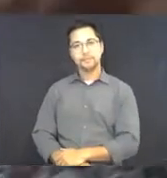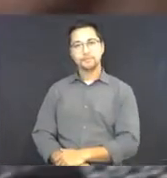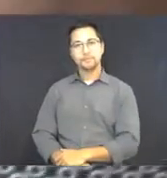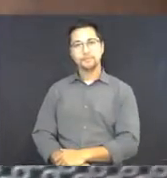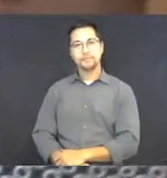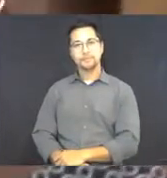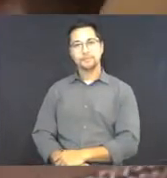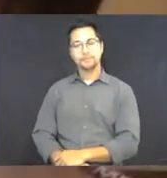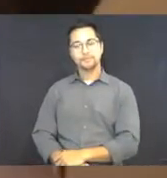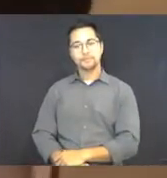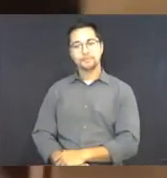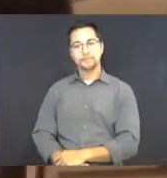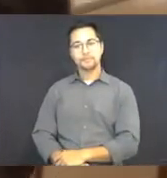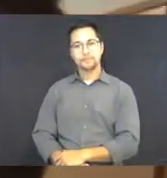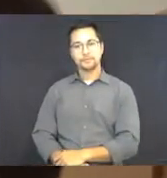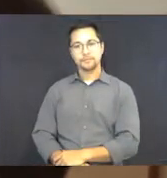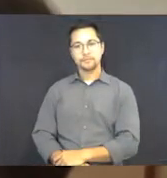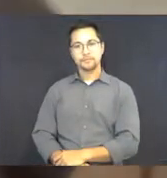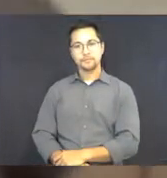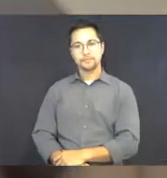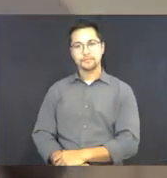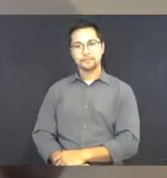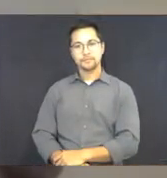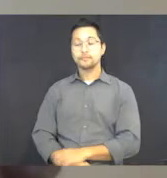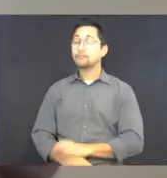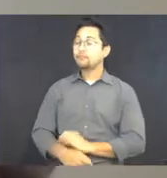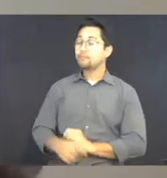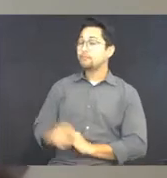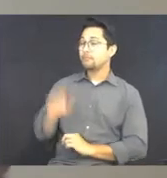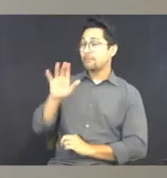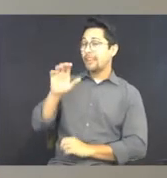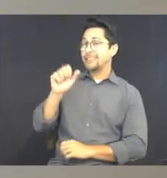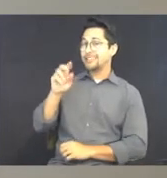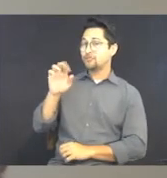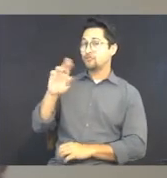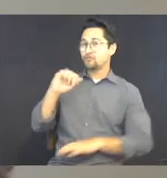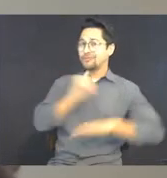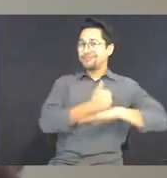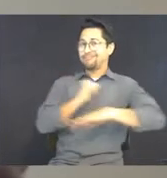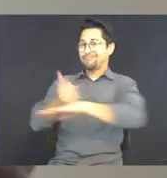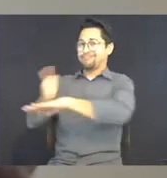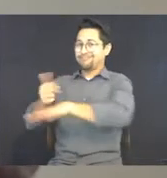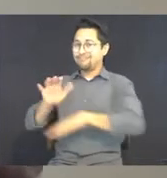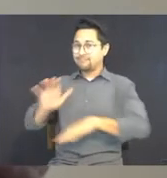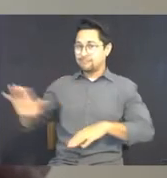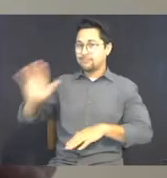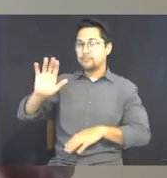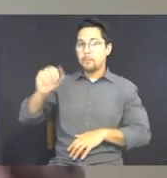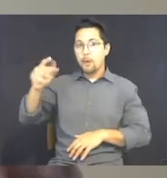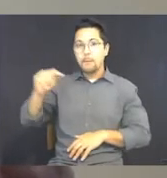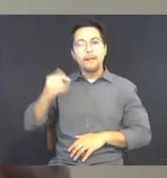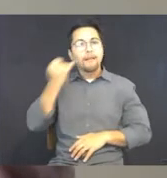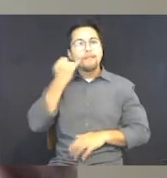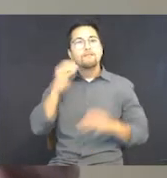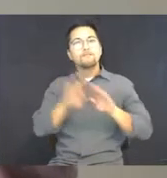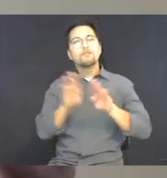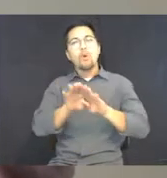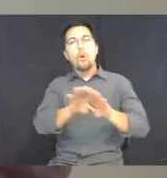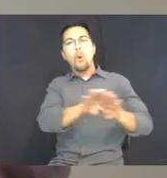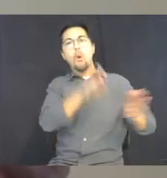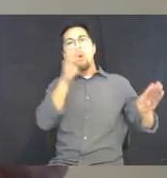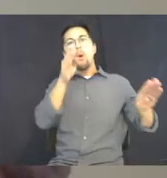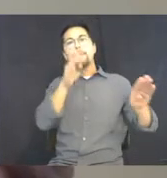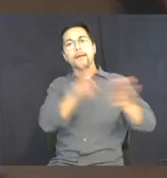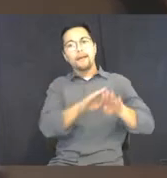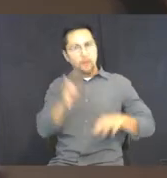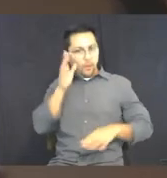expecting a door to open. And it respects his privacy, but allows me that peace of mind to know that he is moving around and